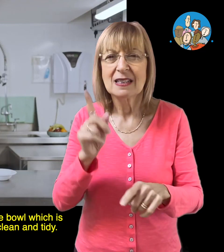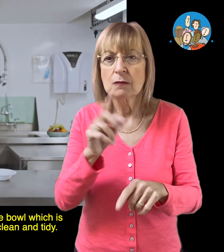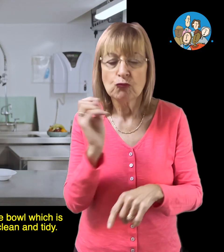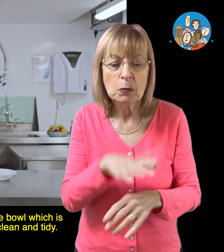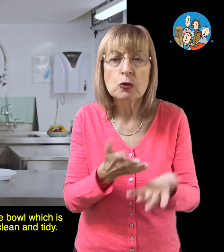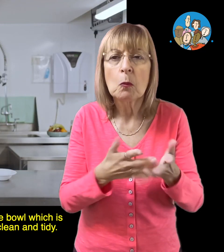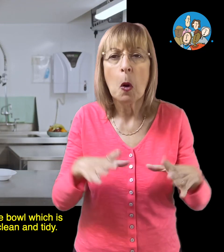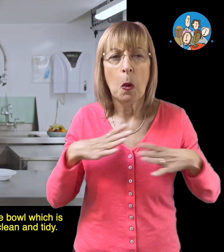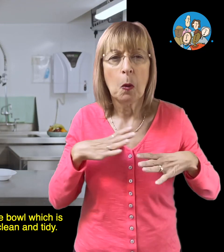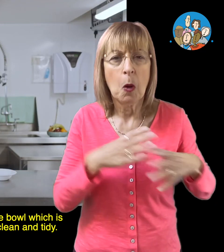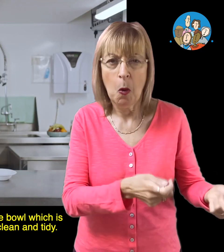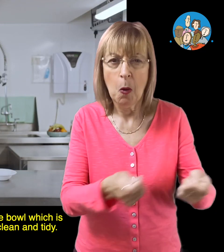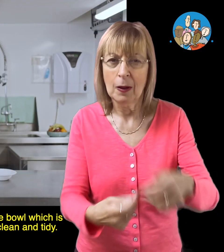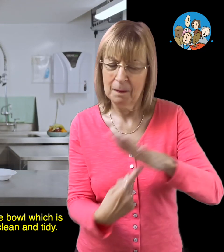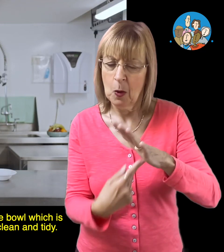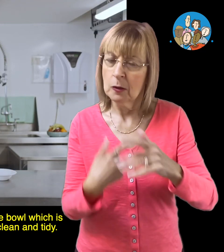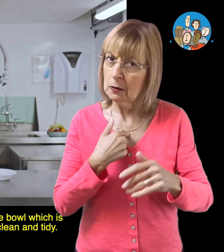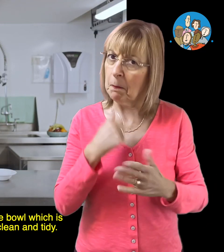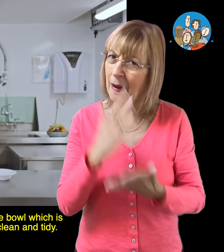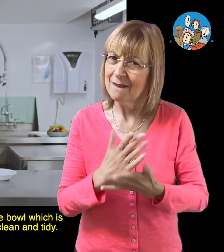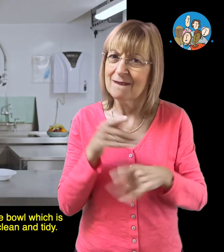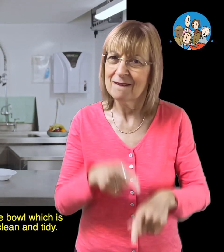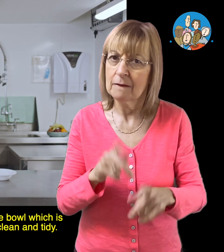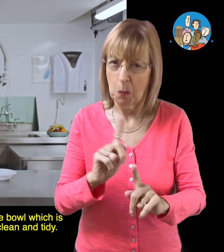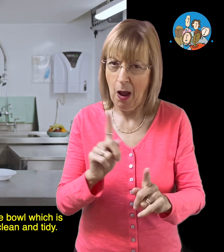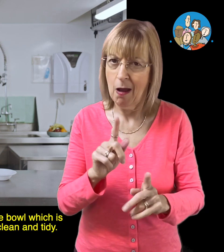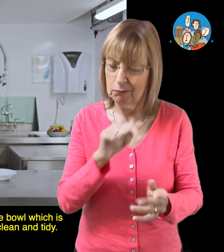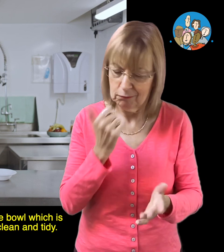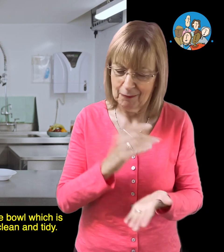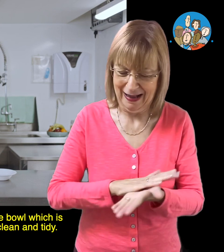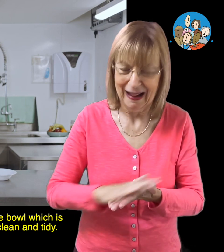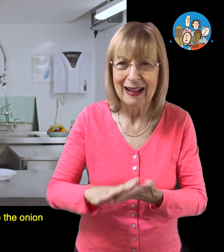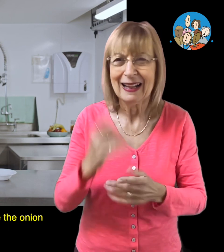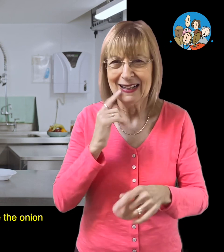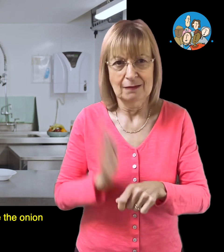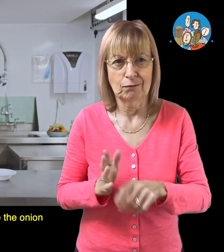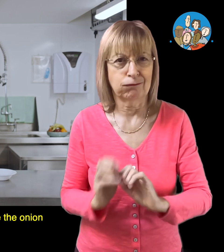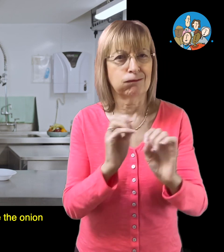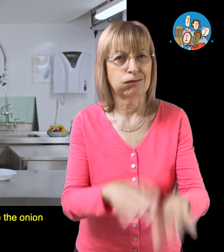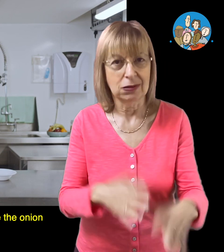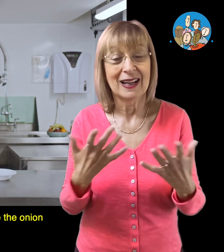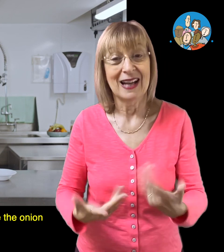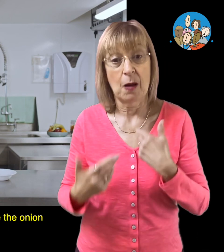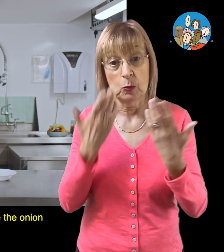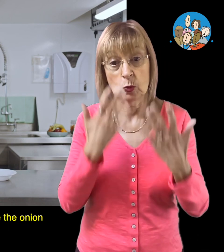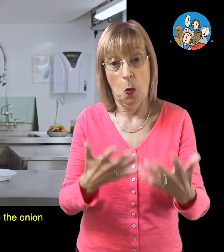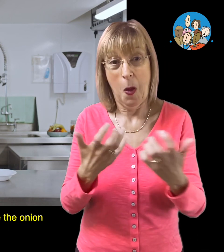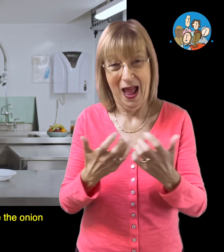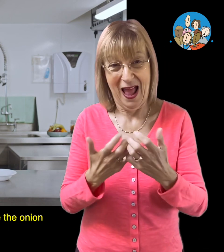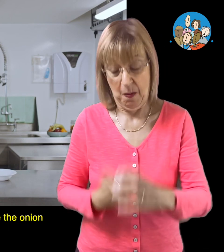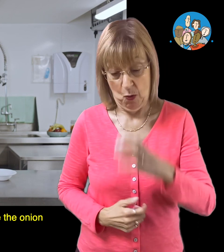onion then, I've got a waste bowl, which is very important to keep my service area nice and clean and tidy. I'm going to use the bridge technique